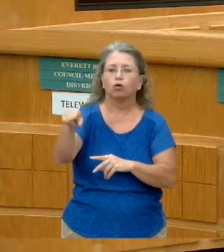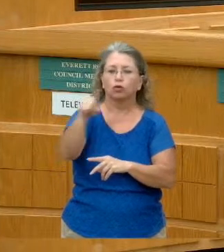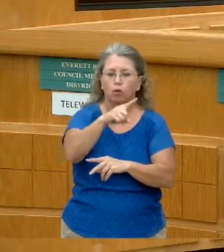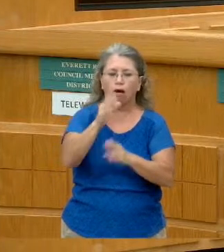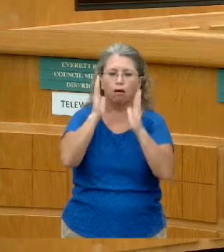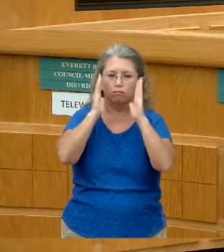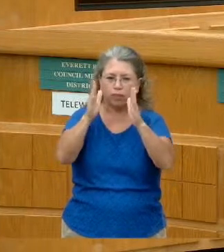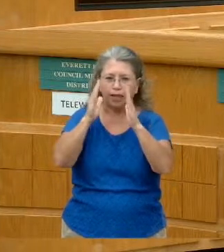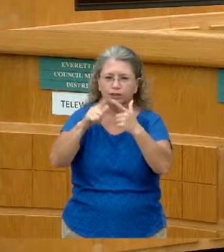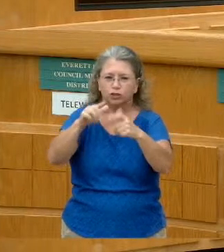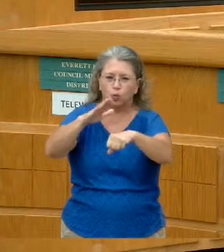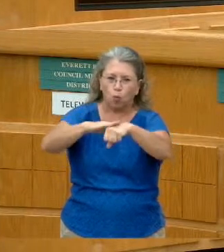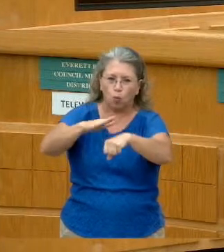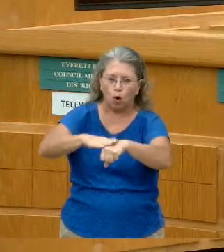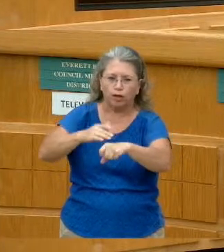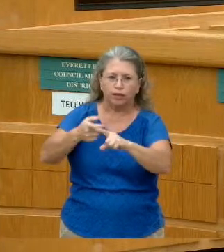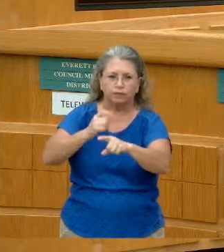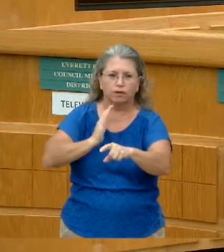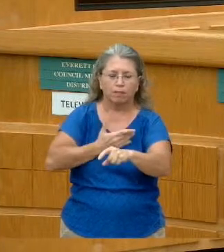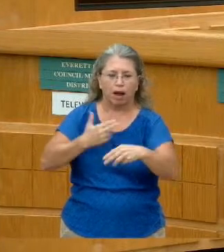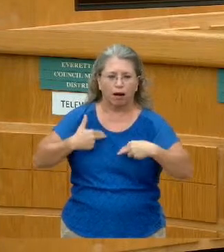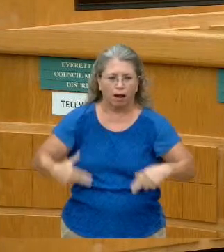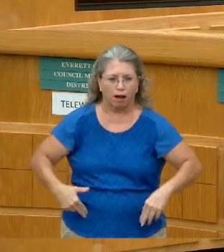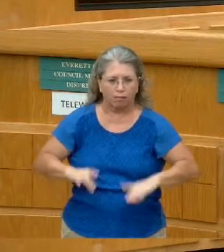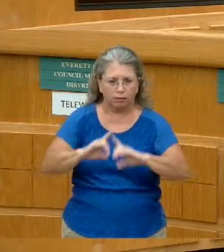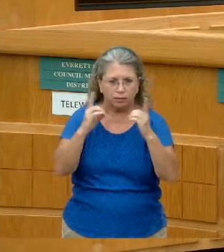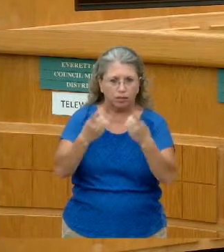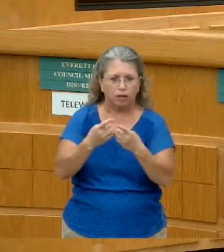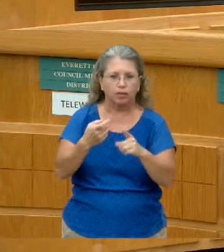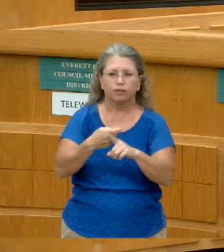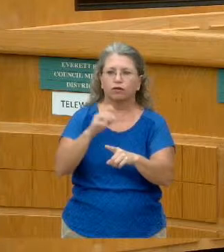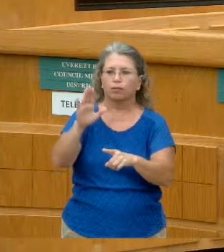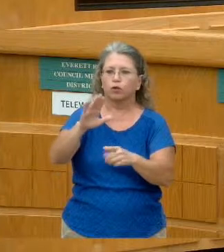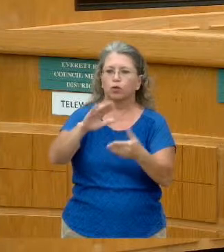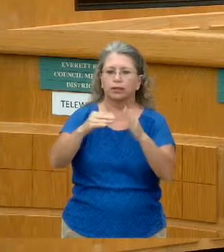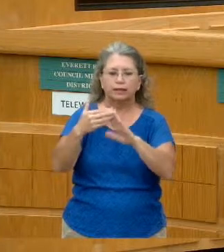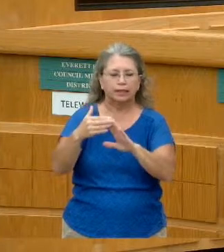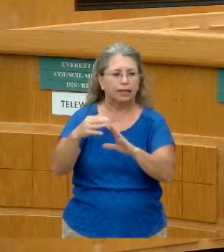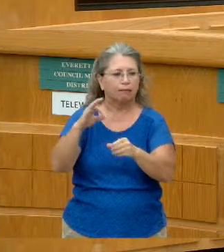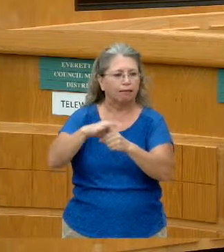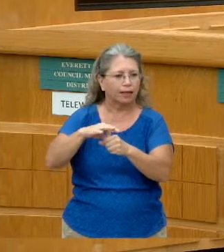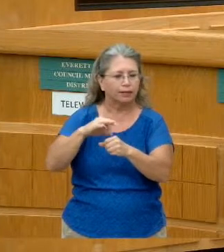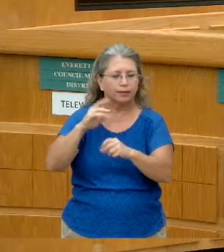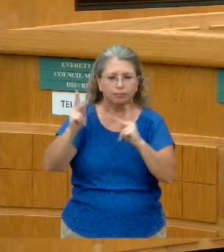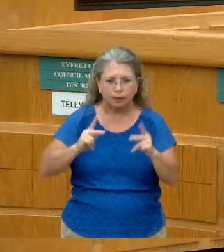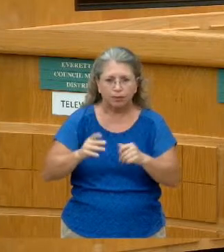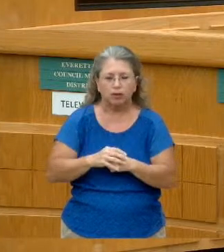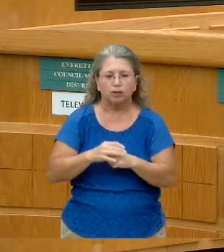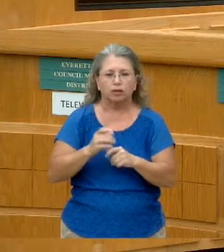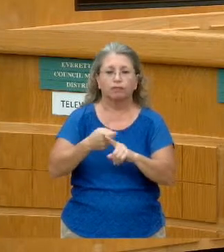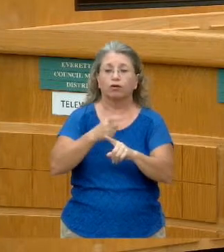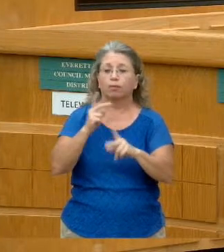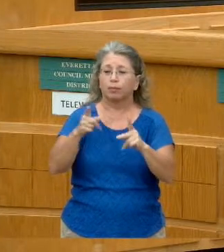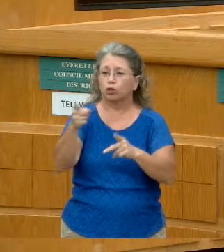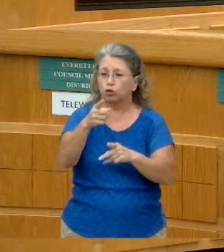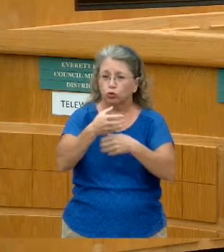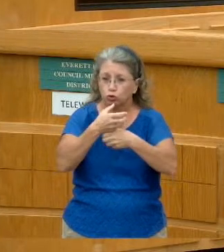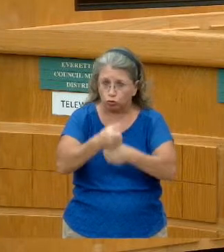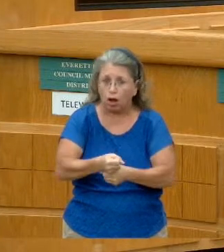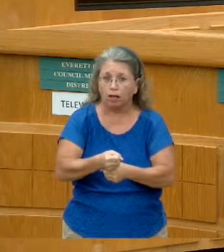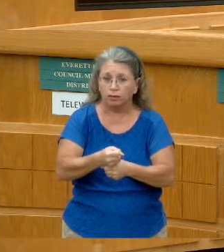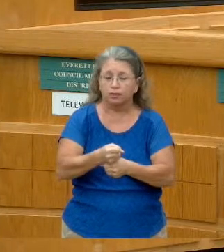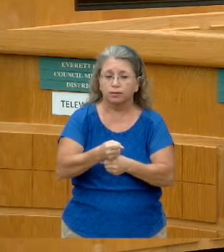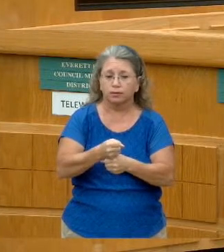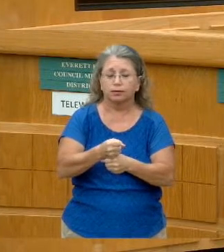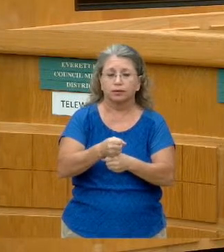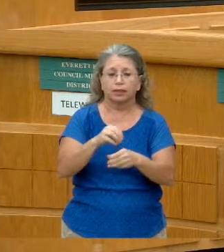warnings from our health department officials, from your city electeds, from people that you trust and confide in